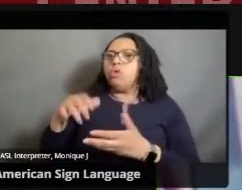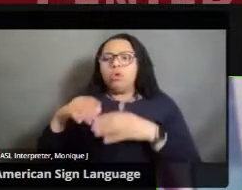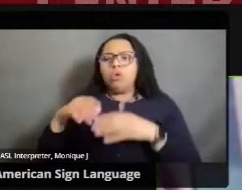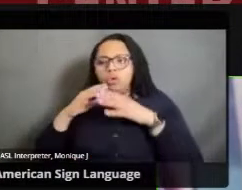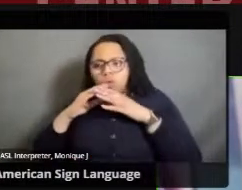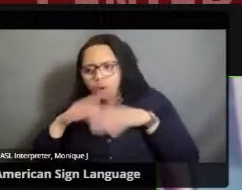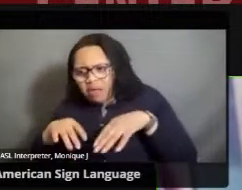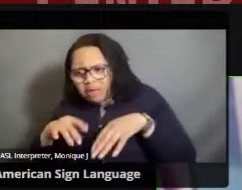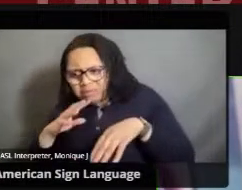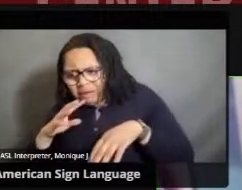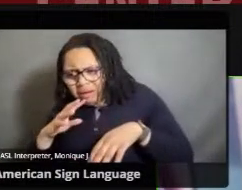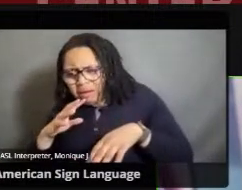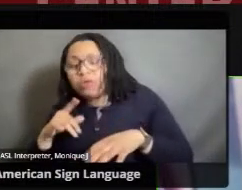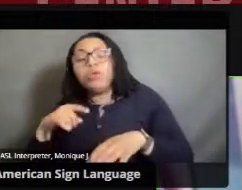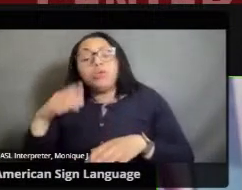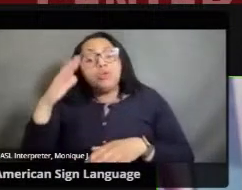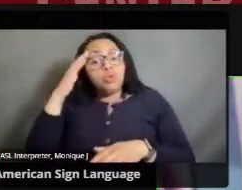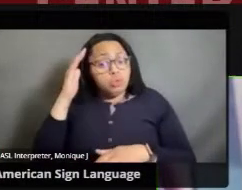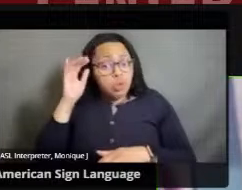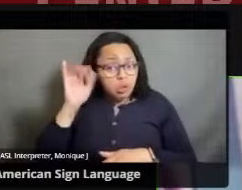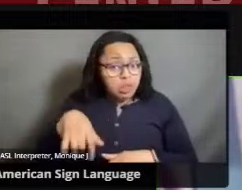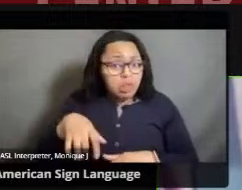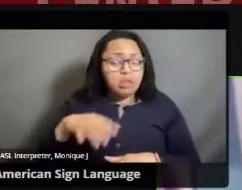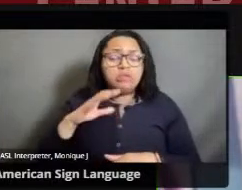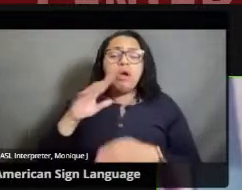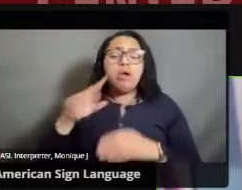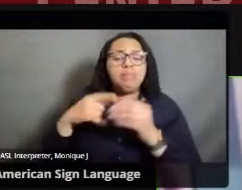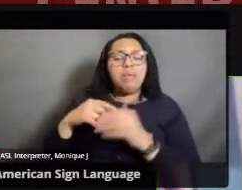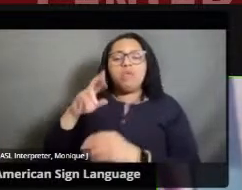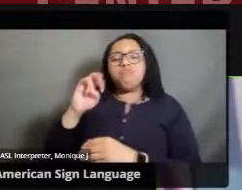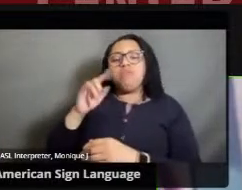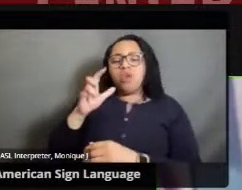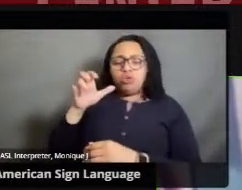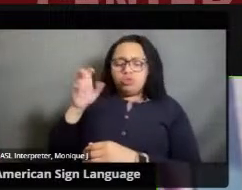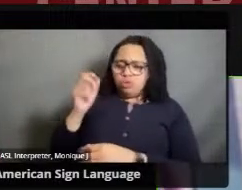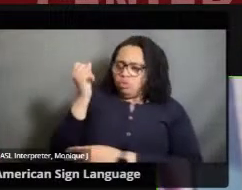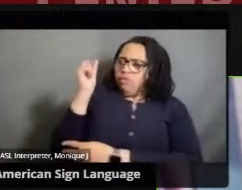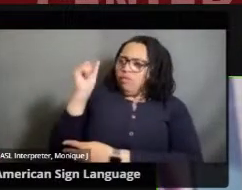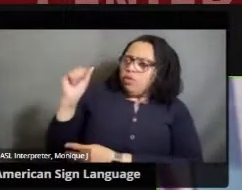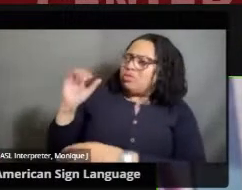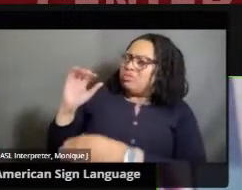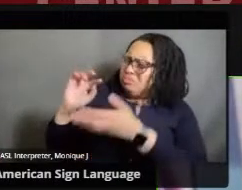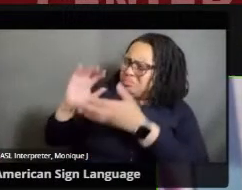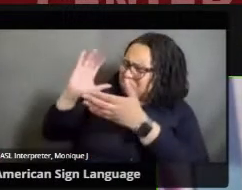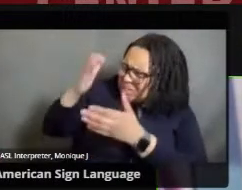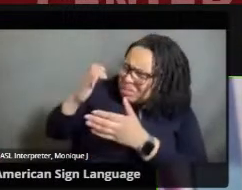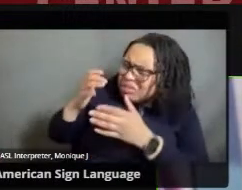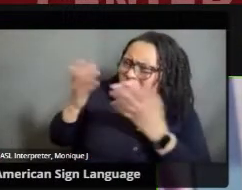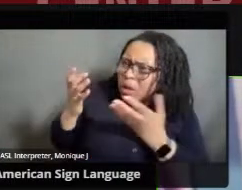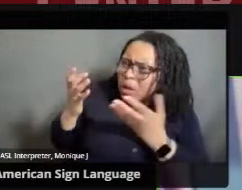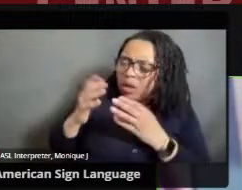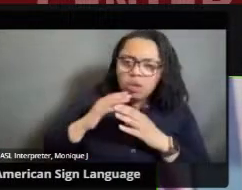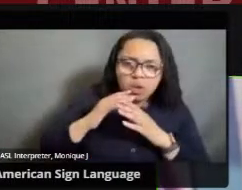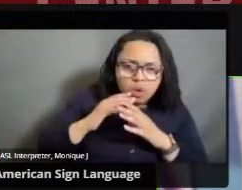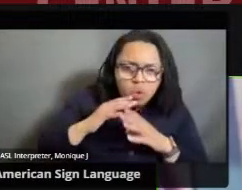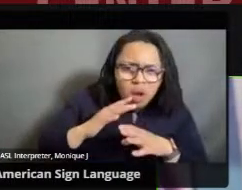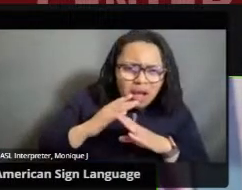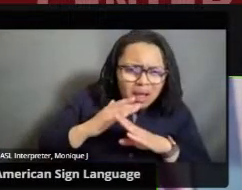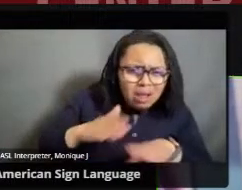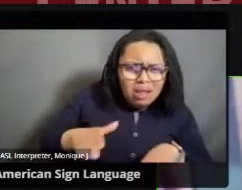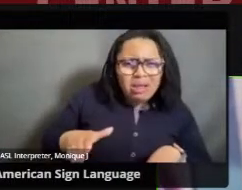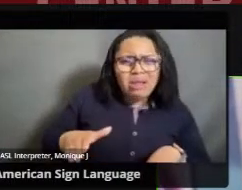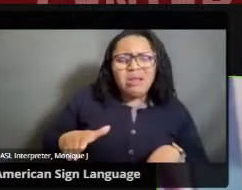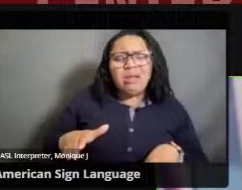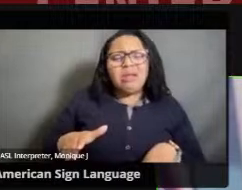Don't you know? Talking about a revolution sounds like a whisper.